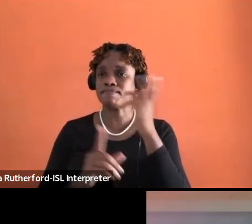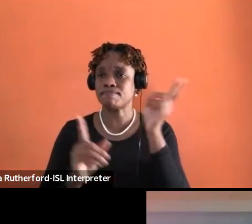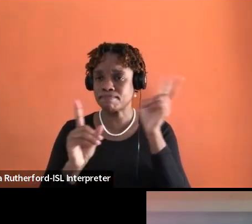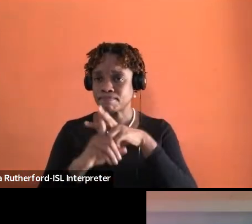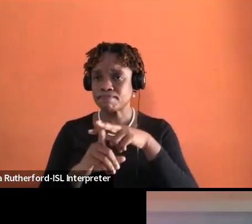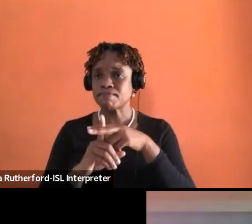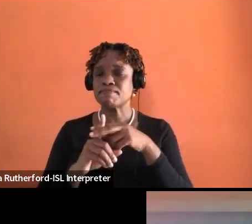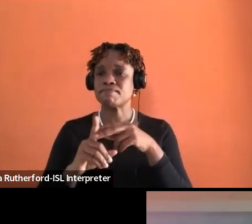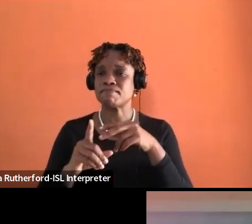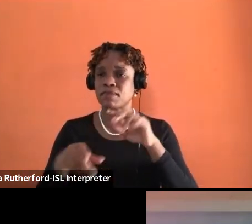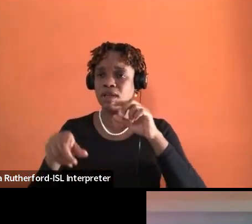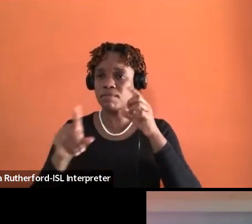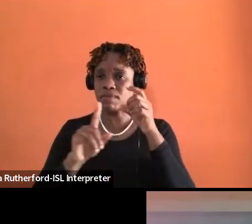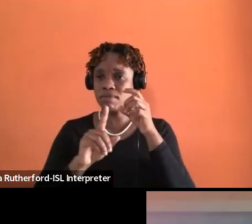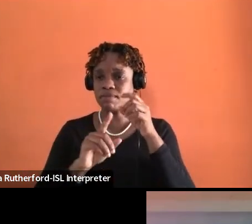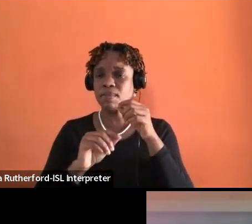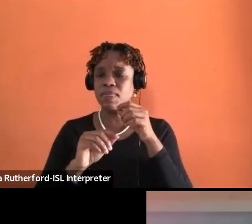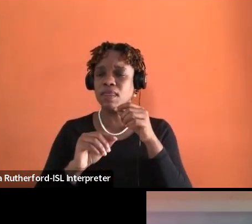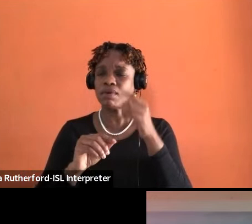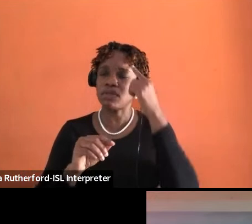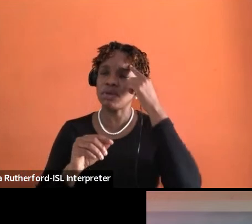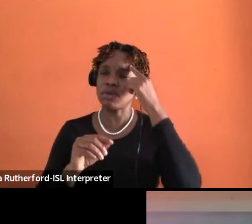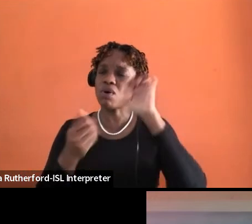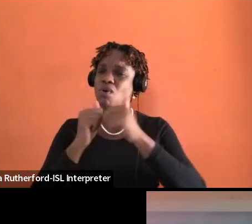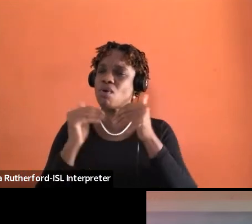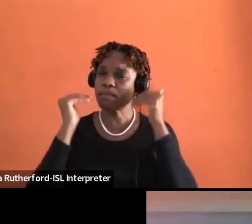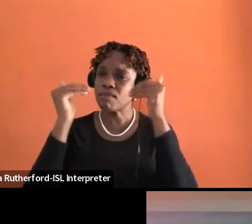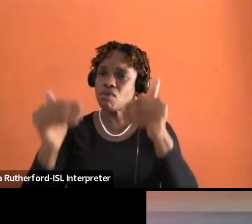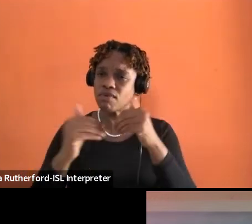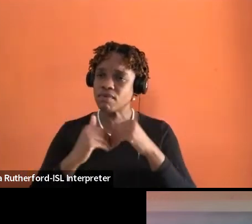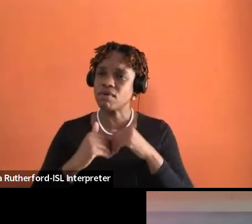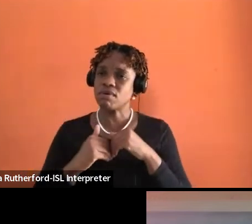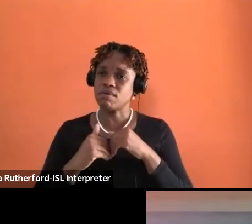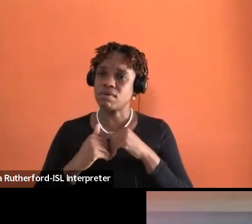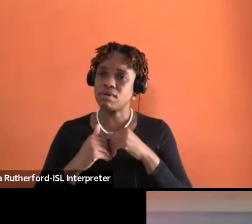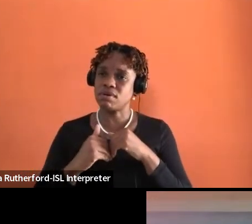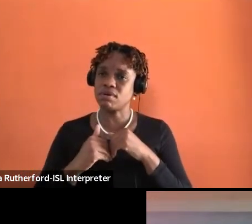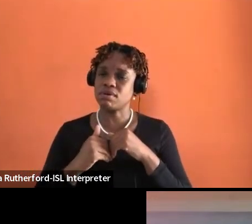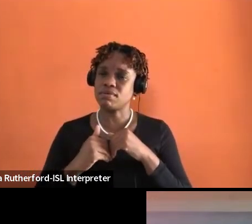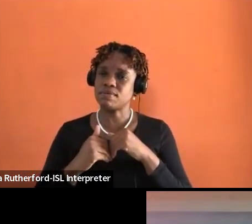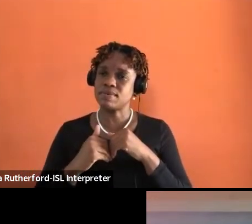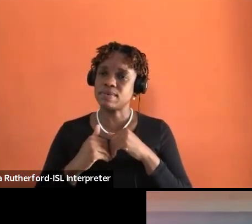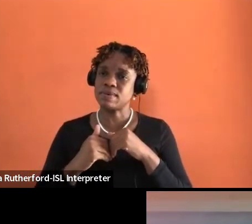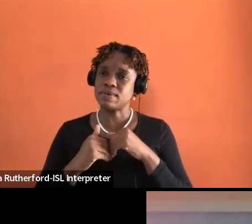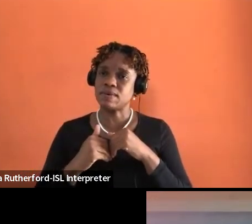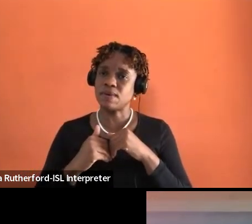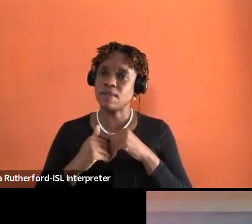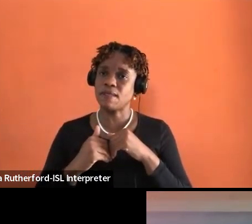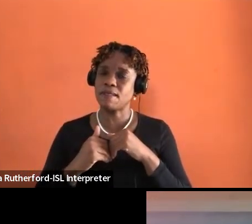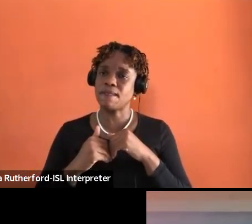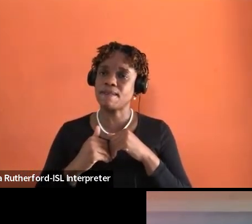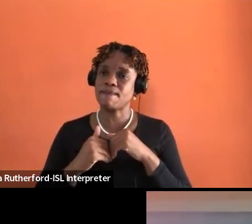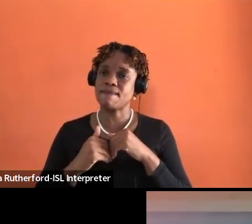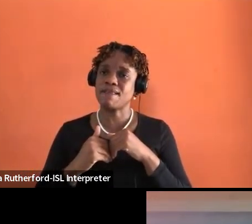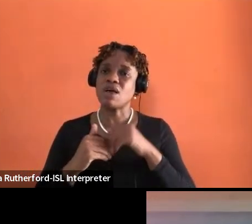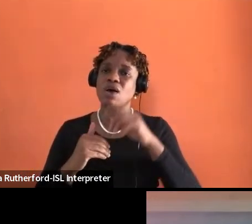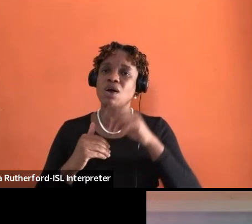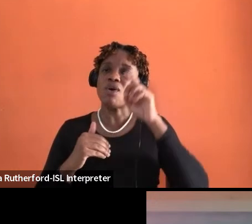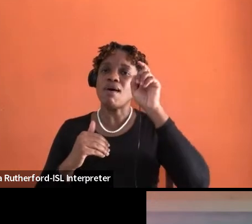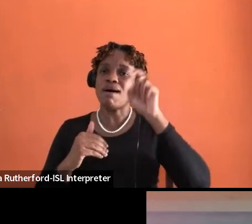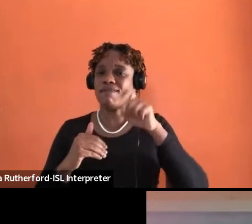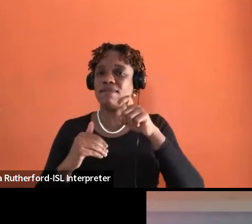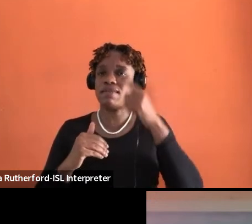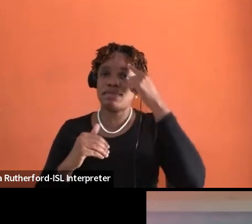we recognize that we have to be operating at different levels to be able to integrate and to